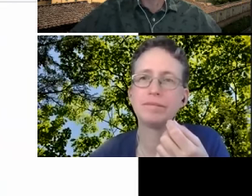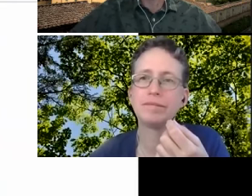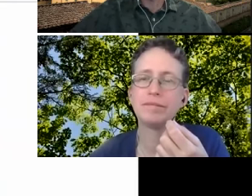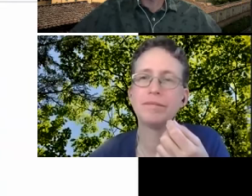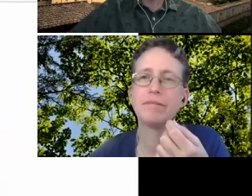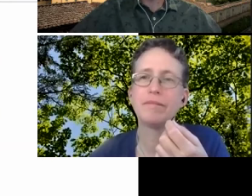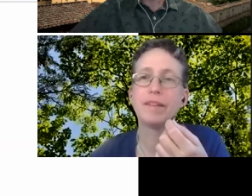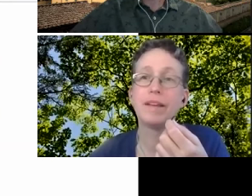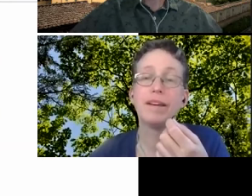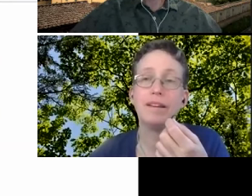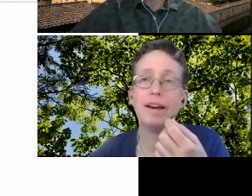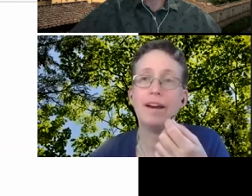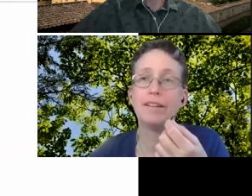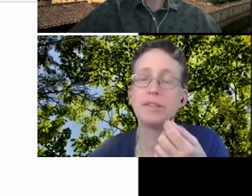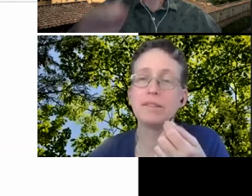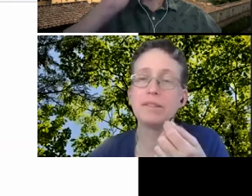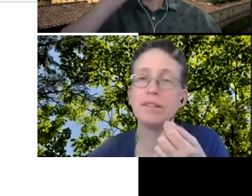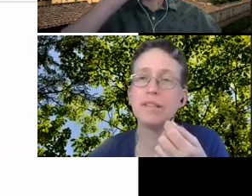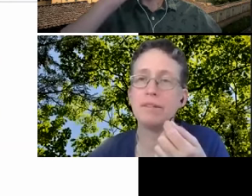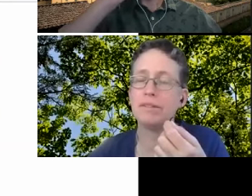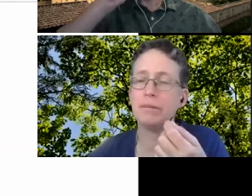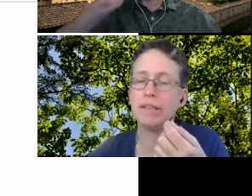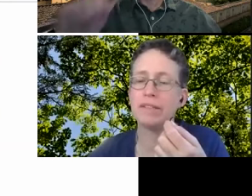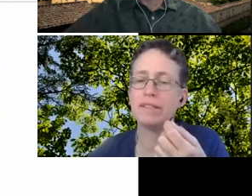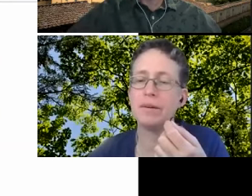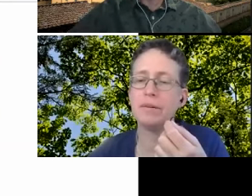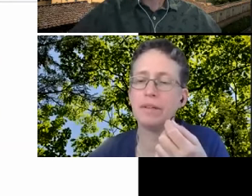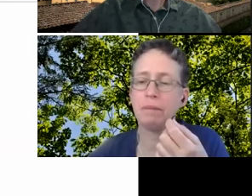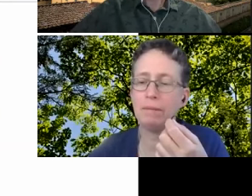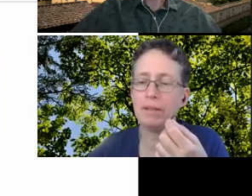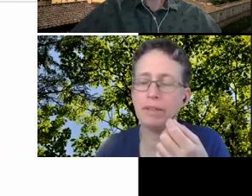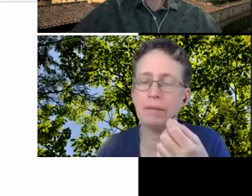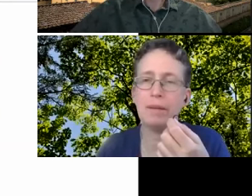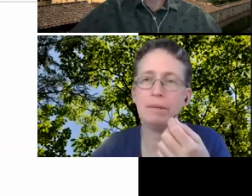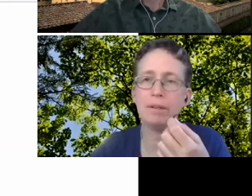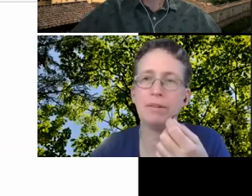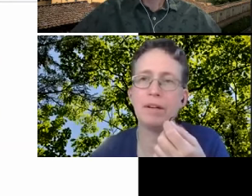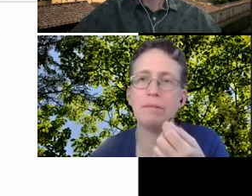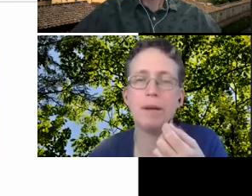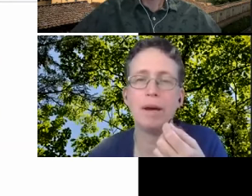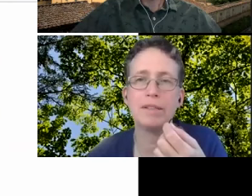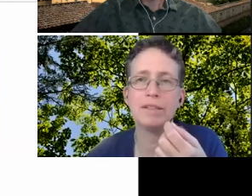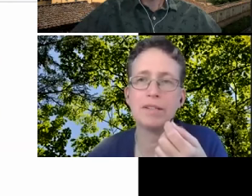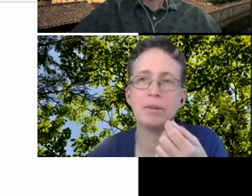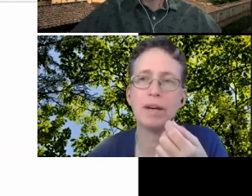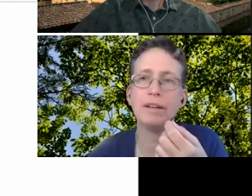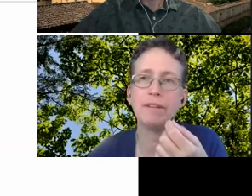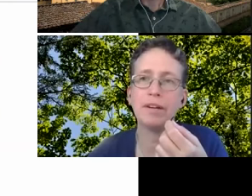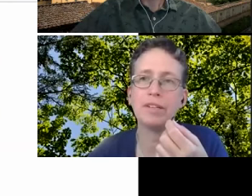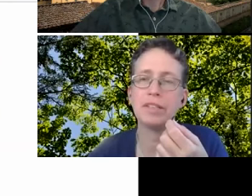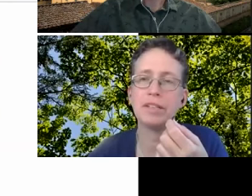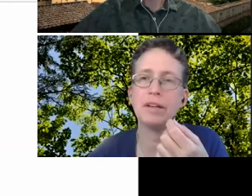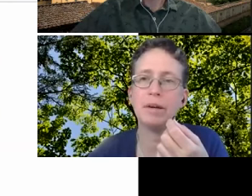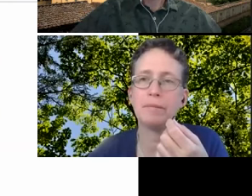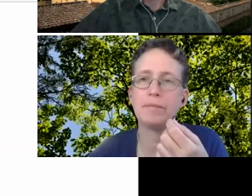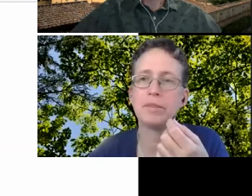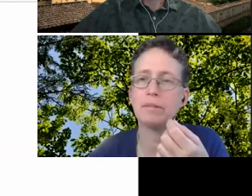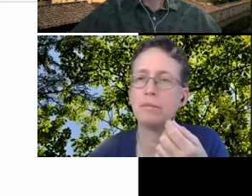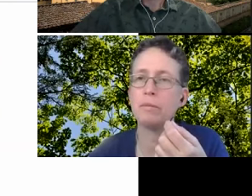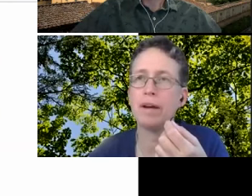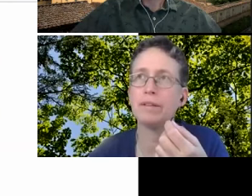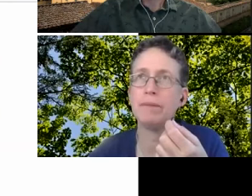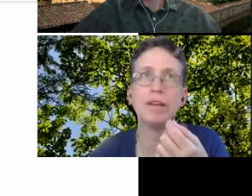wildlife? Yeah, there's several different ones. So probably the one that many people have heard about is the National Wildlife Federation,